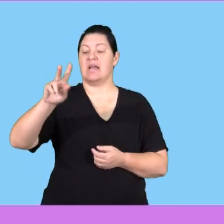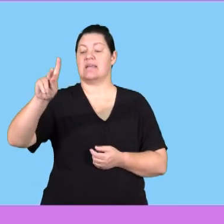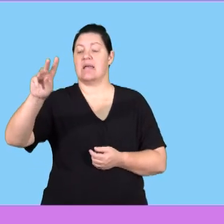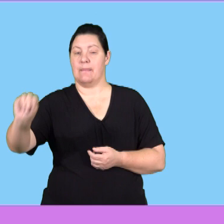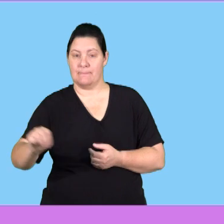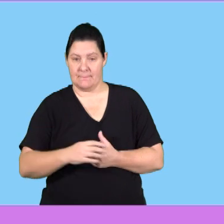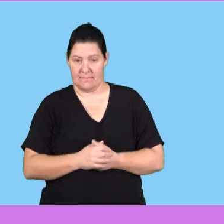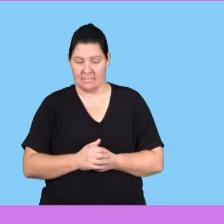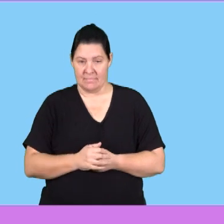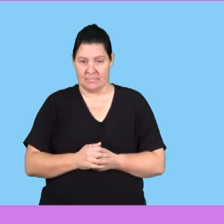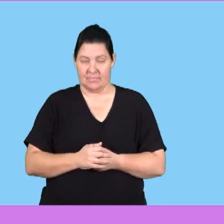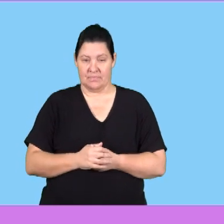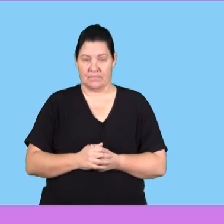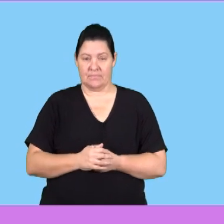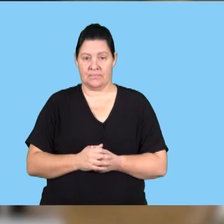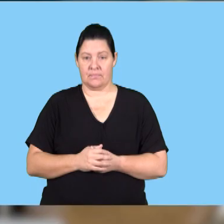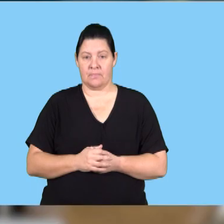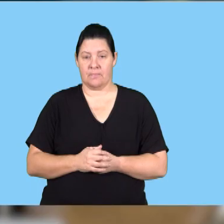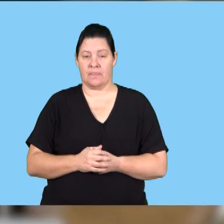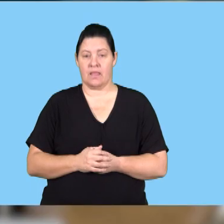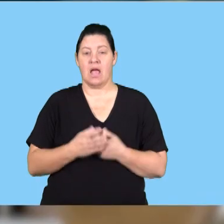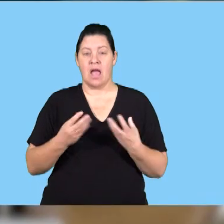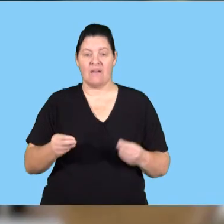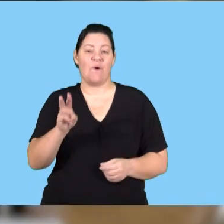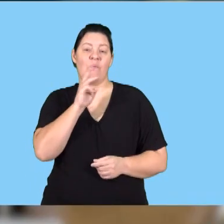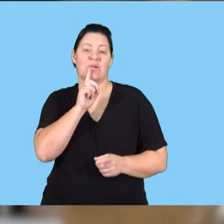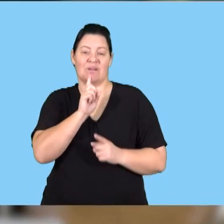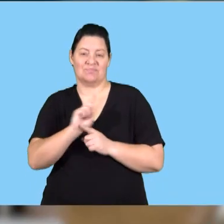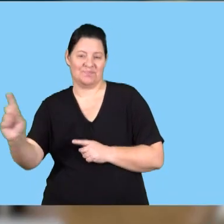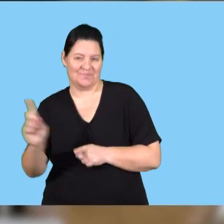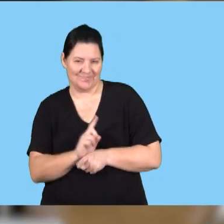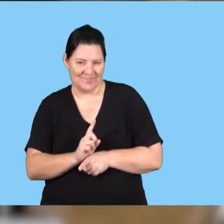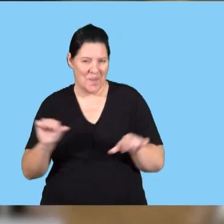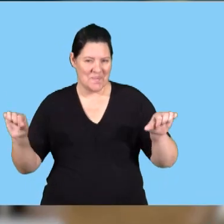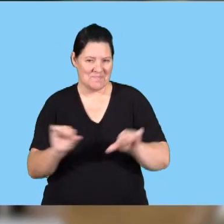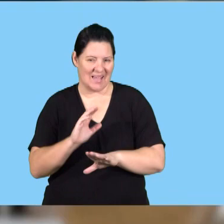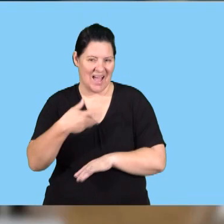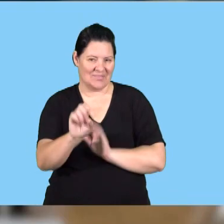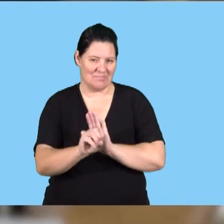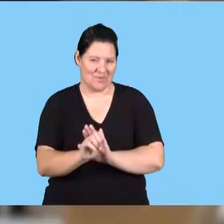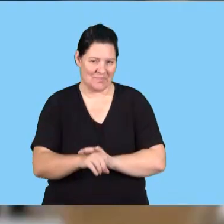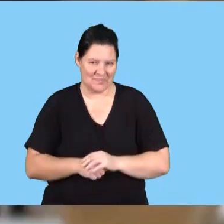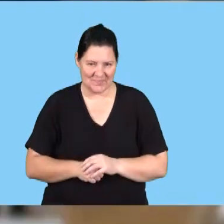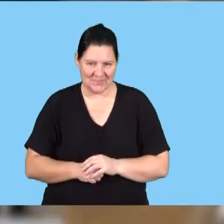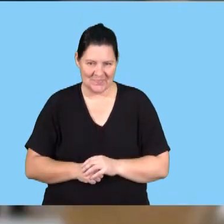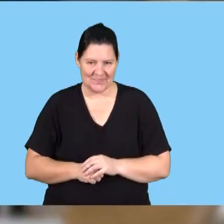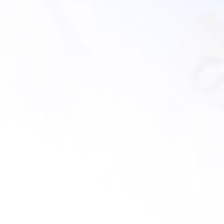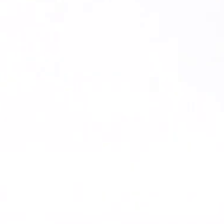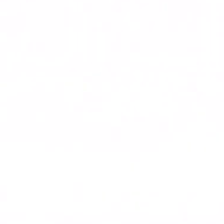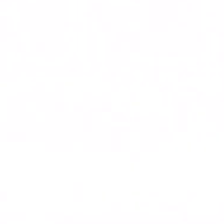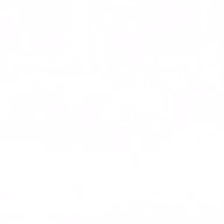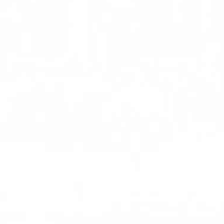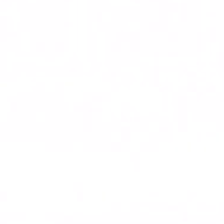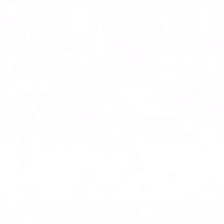526,5 kilometers. Just have a glass of water. I will see you right after the break.